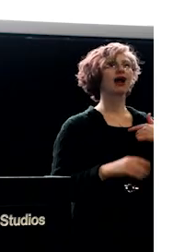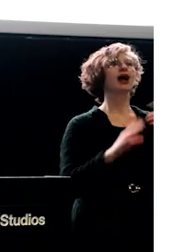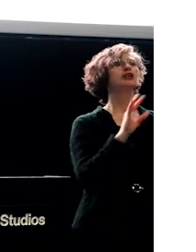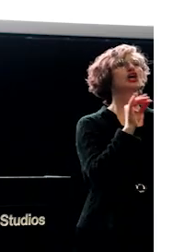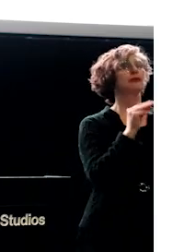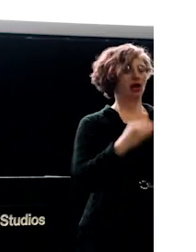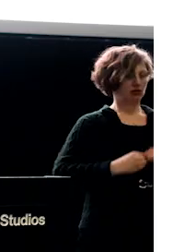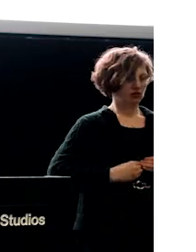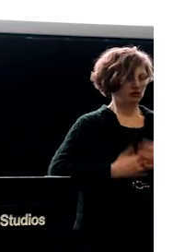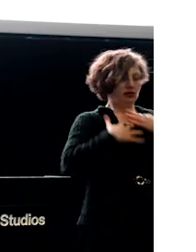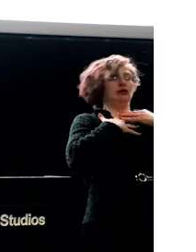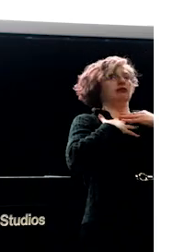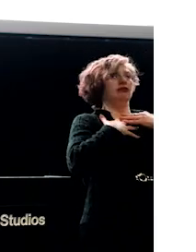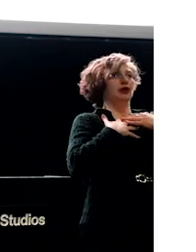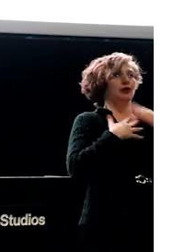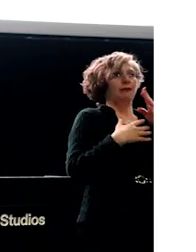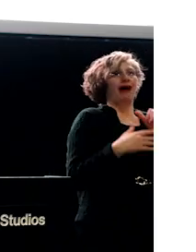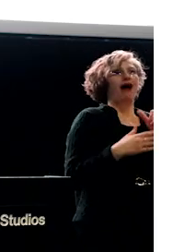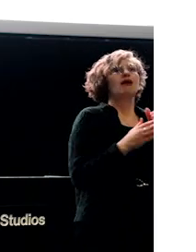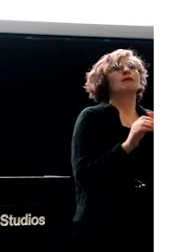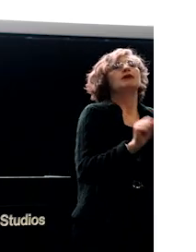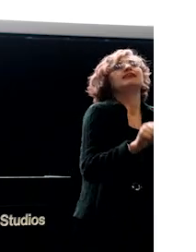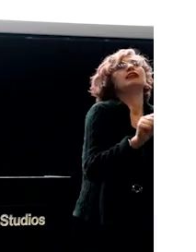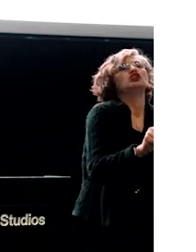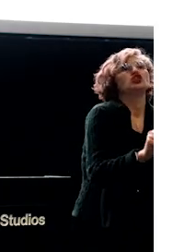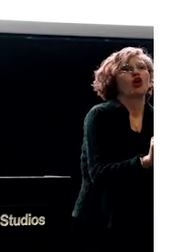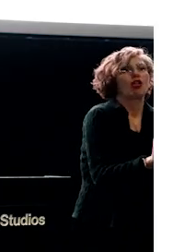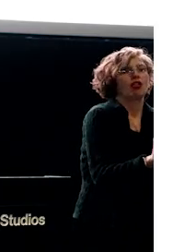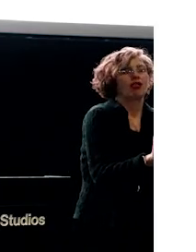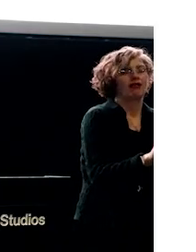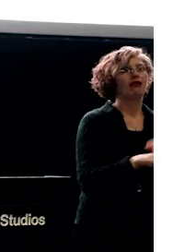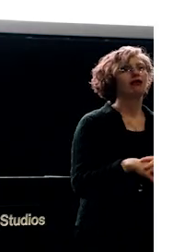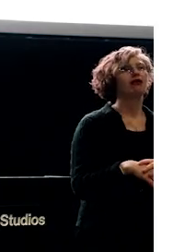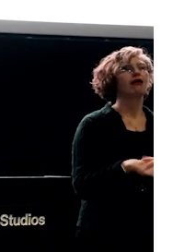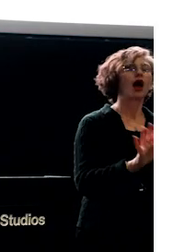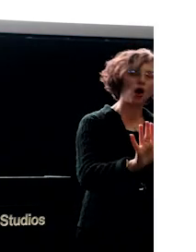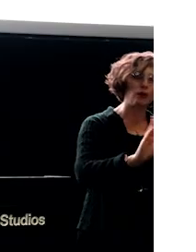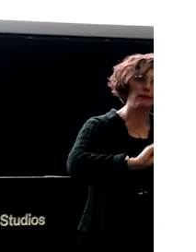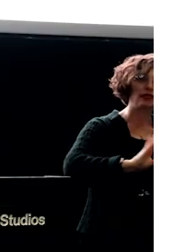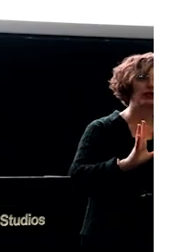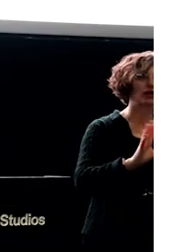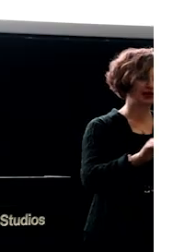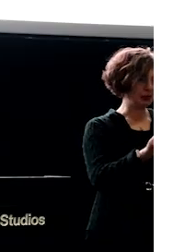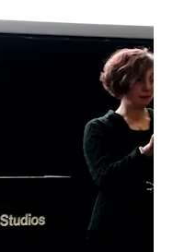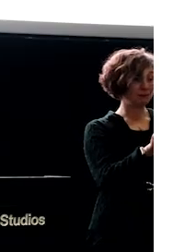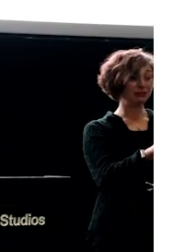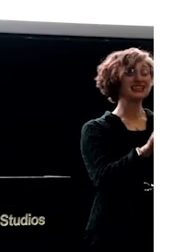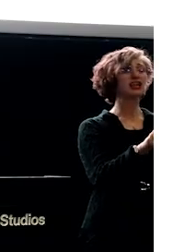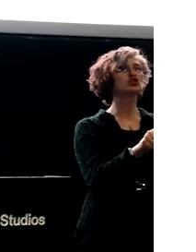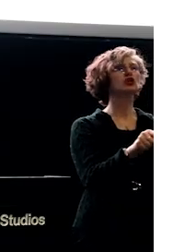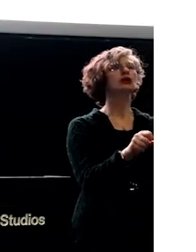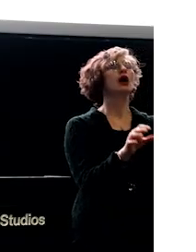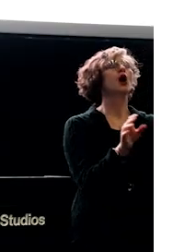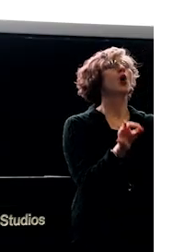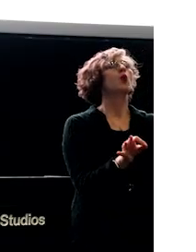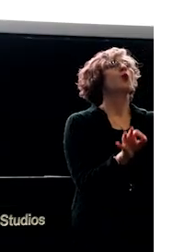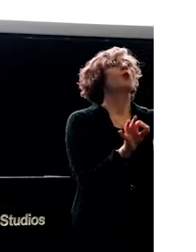potential, and I want to make sure that I don't mislead you, because potential means nothing if you don't have the discipline to see it